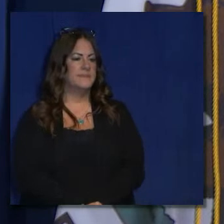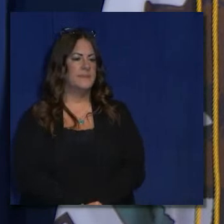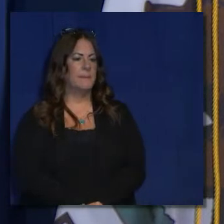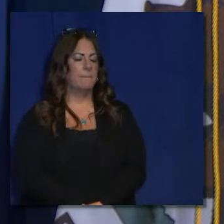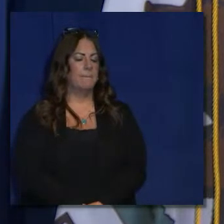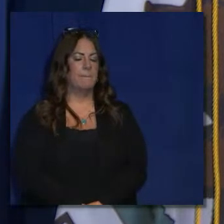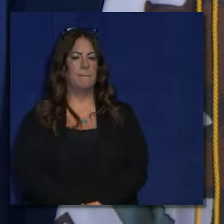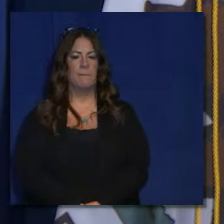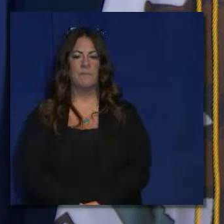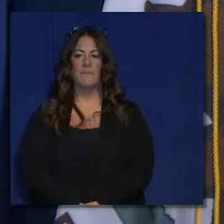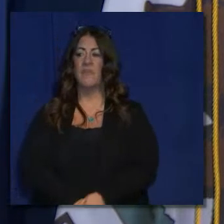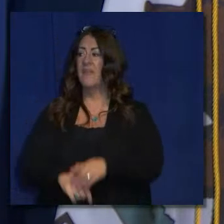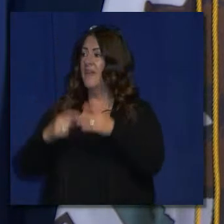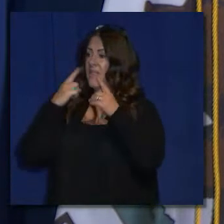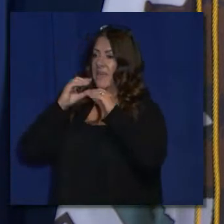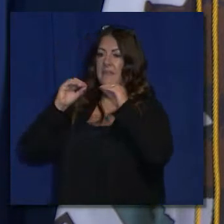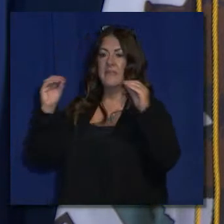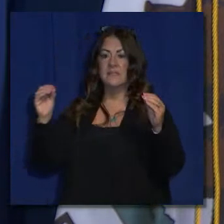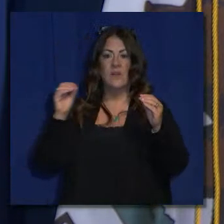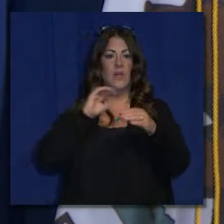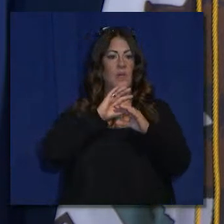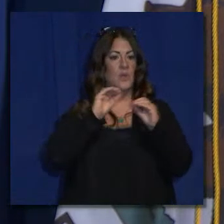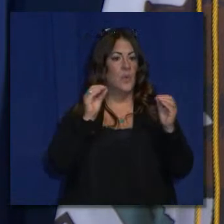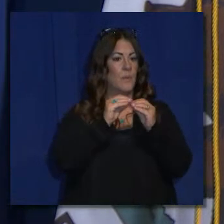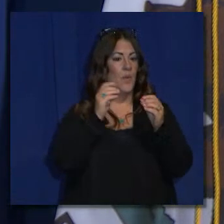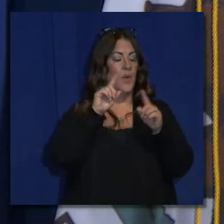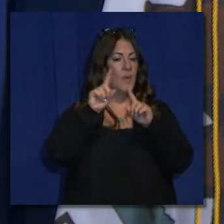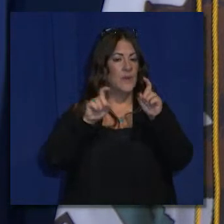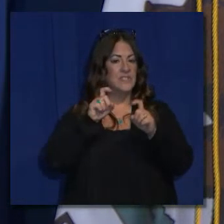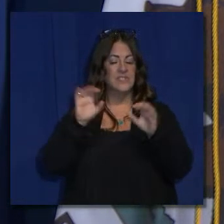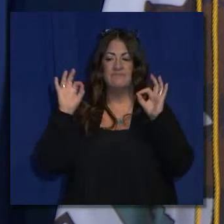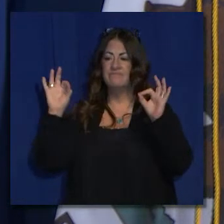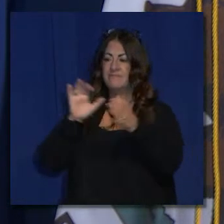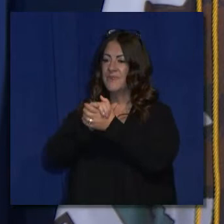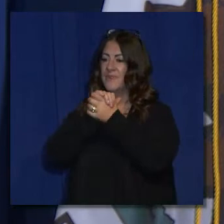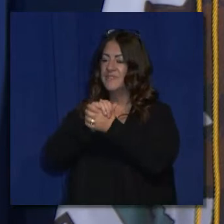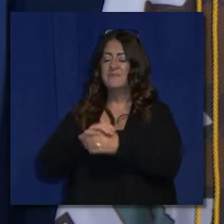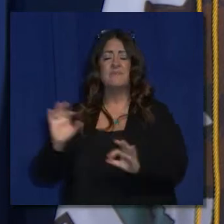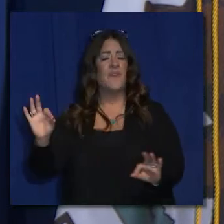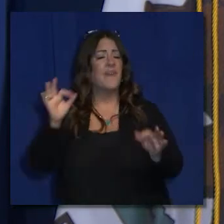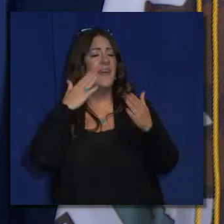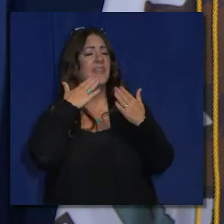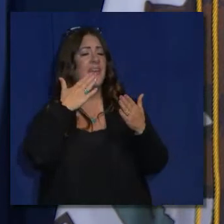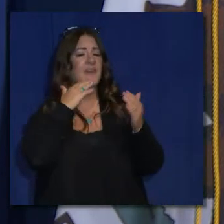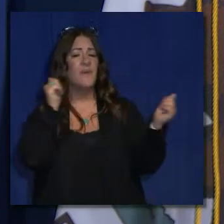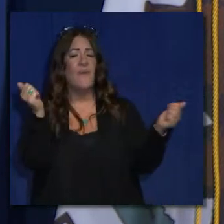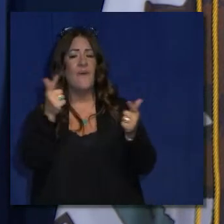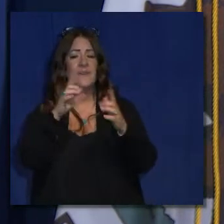I don't think we have any more questions, Keely. All right. Thank Congratulations. you. Thank you so much.